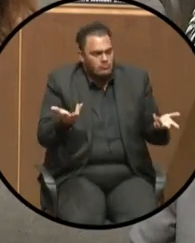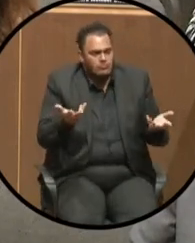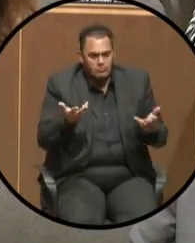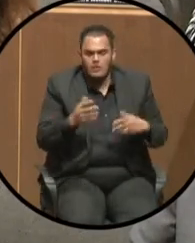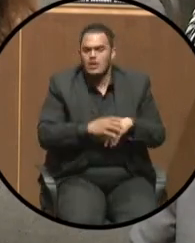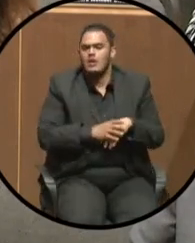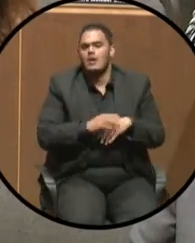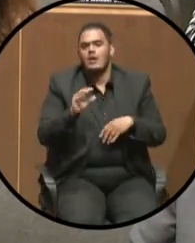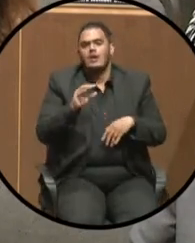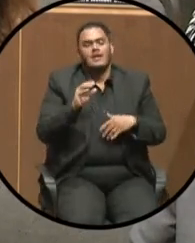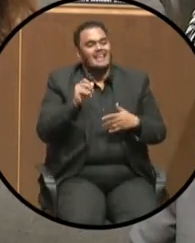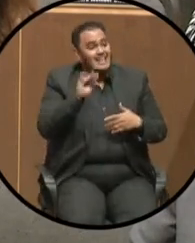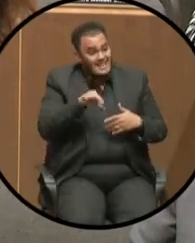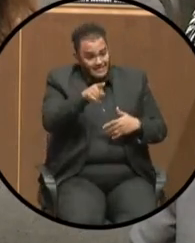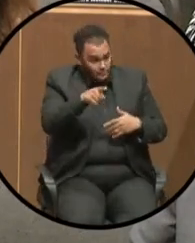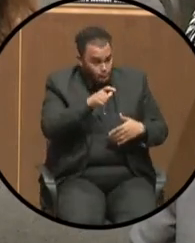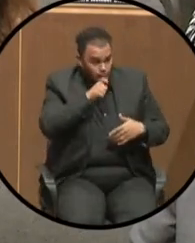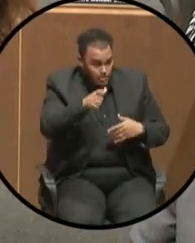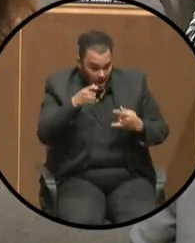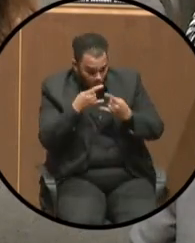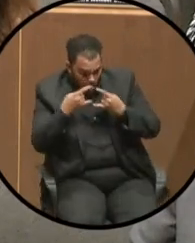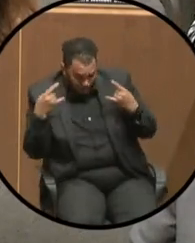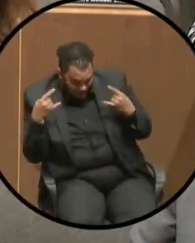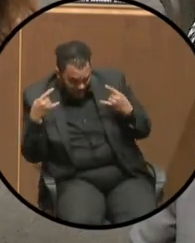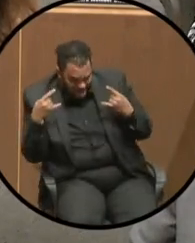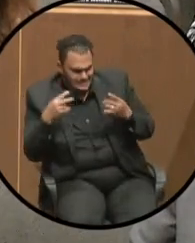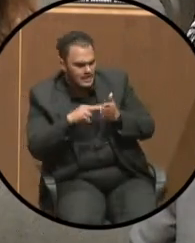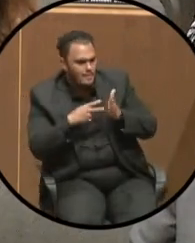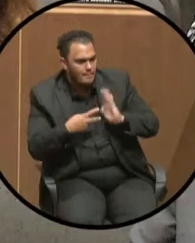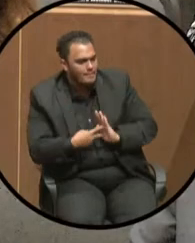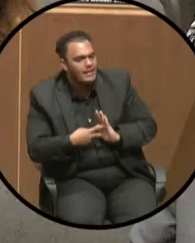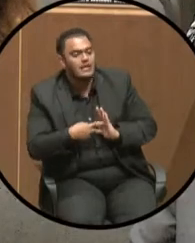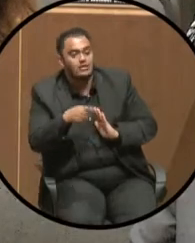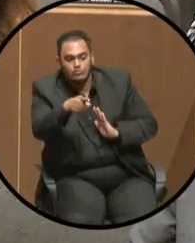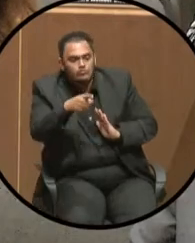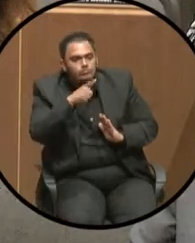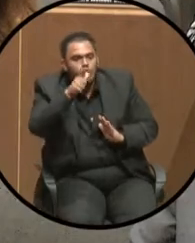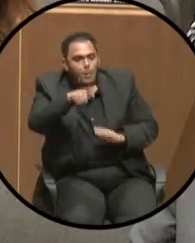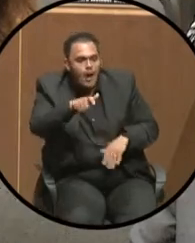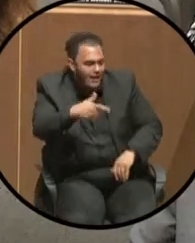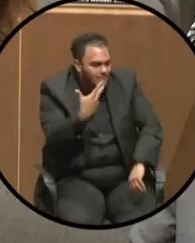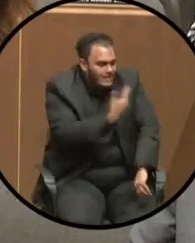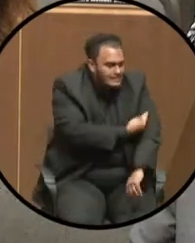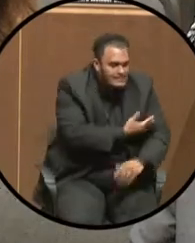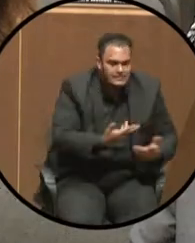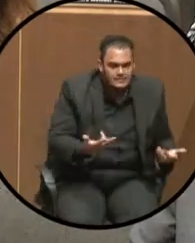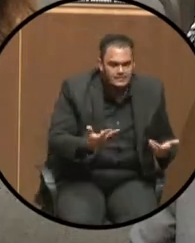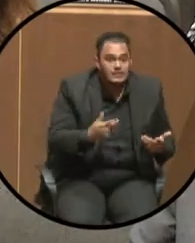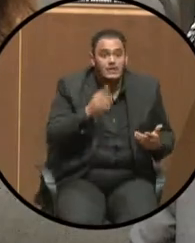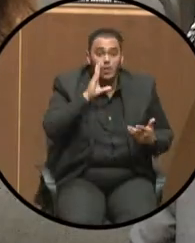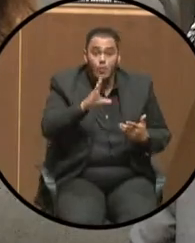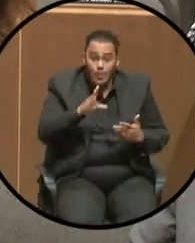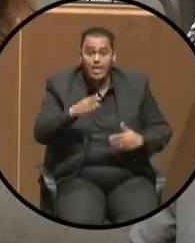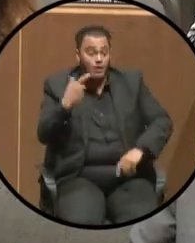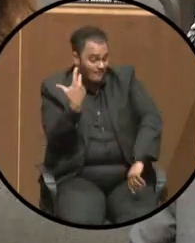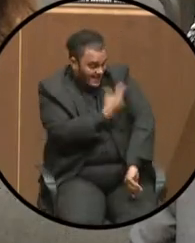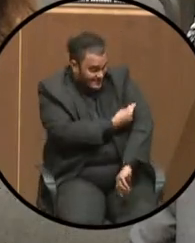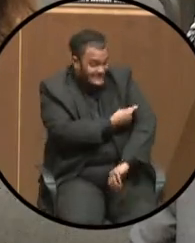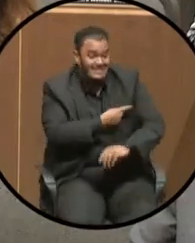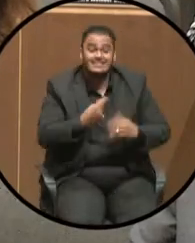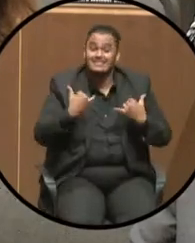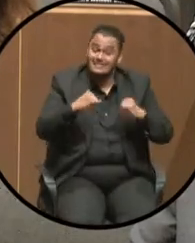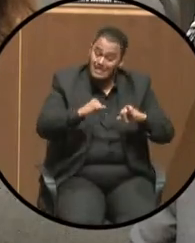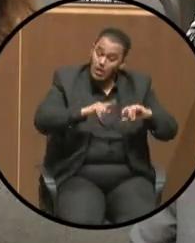no incentive for you to ever get the vaccine. Be aware that this vaccine is in clinical trials until the year 2023.